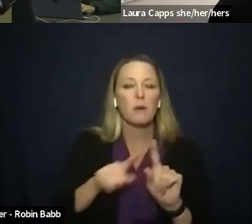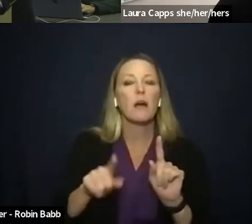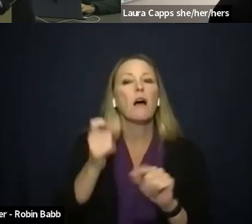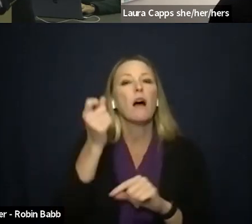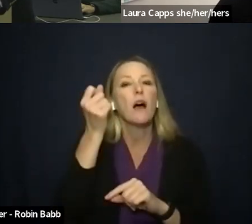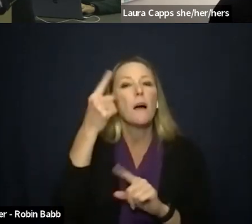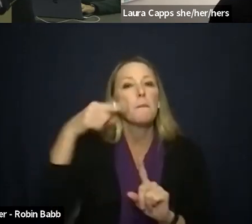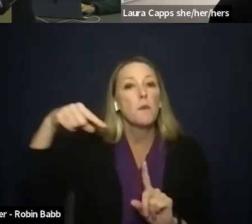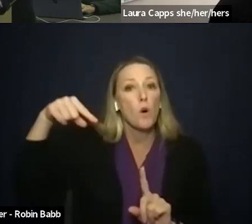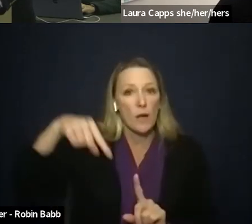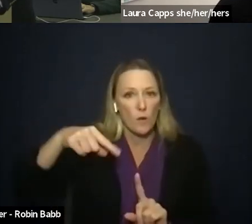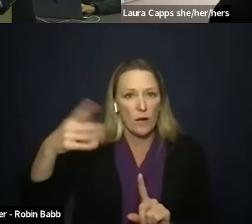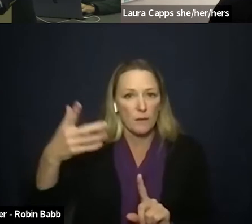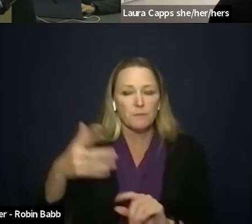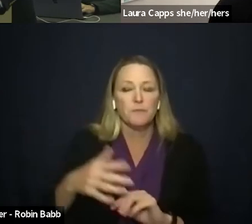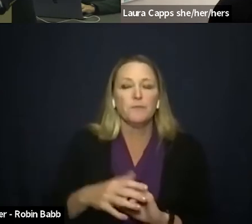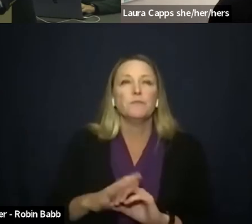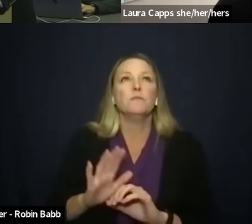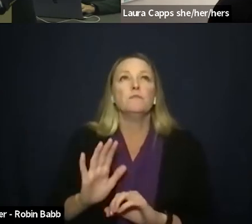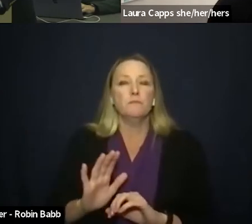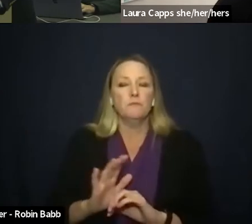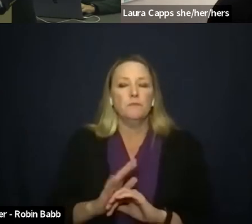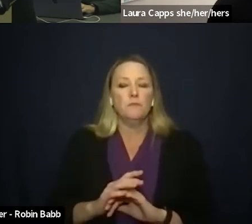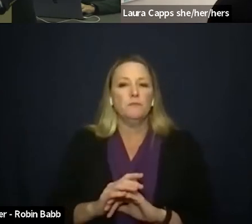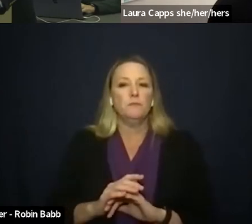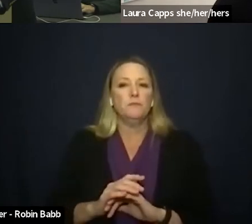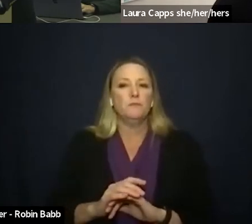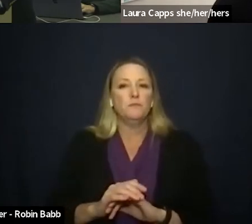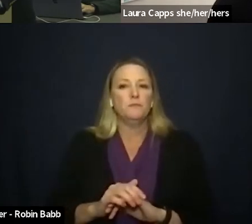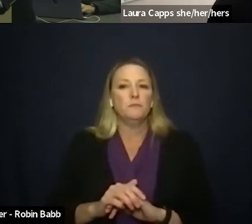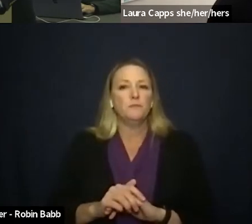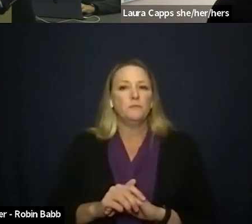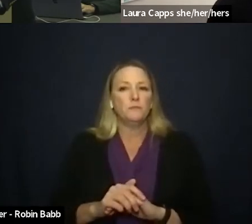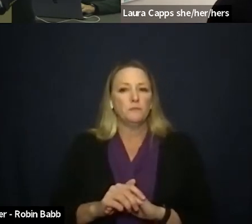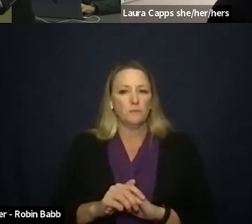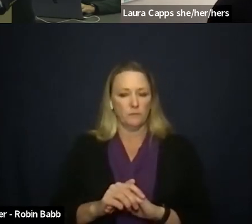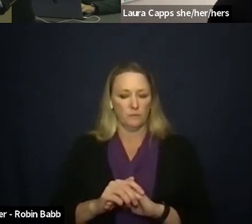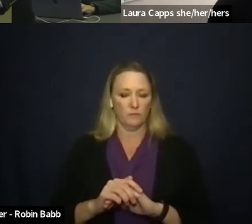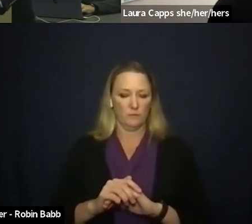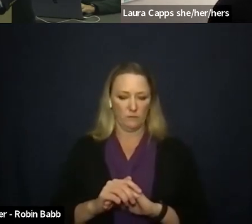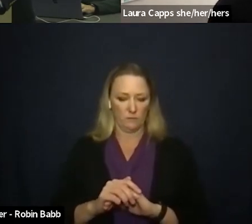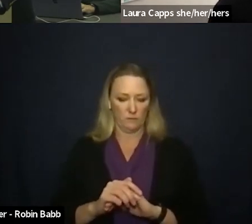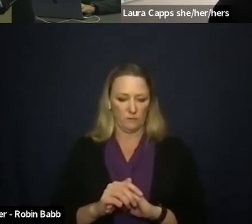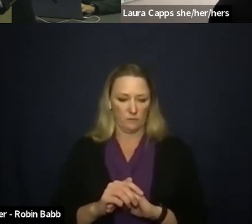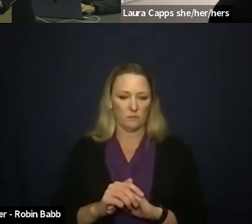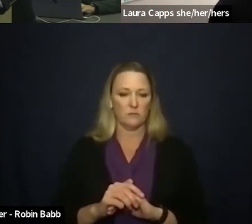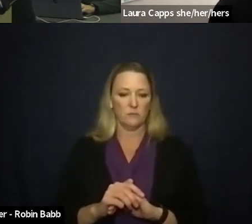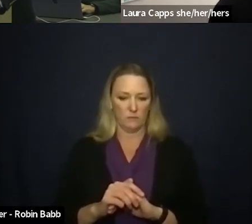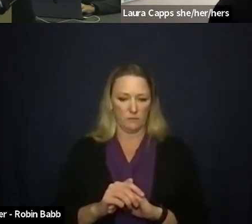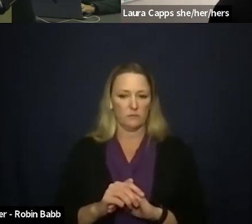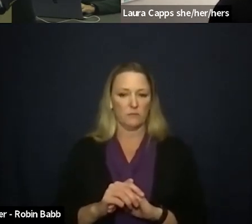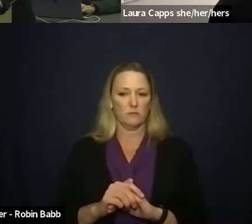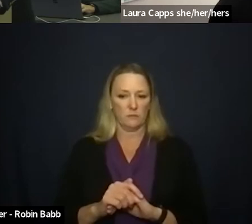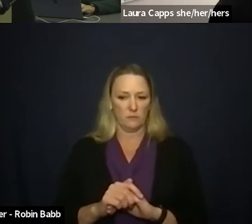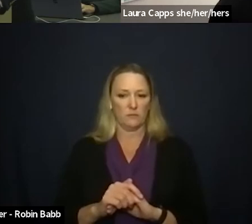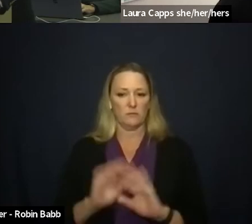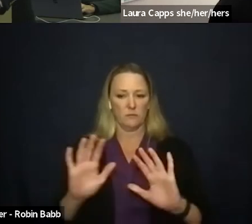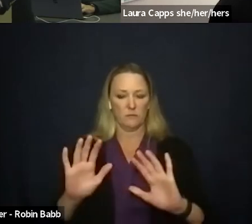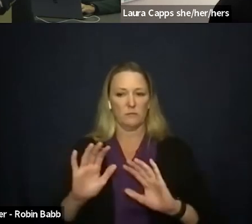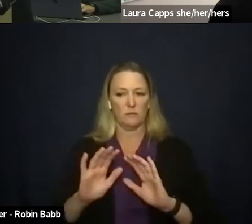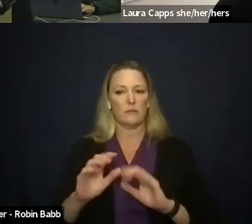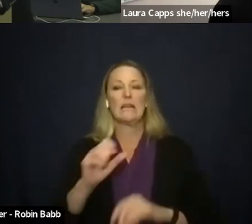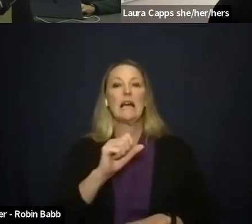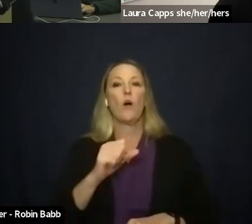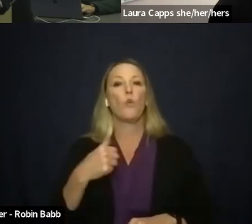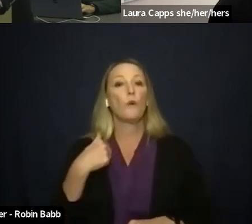of the fact that this was under active consideration staff and my office reached